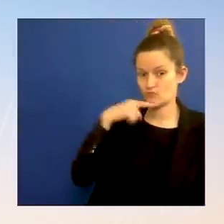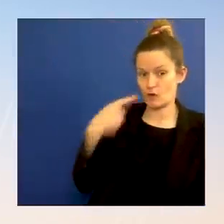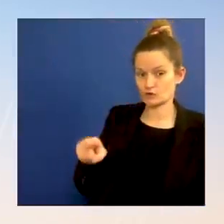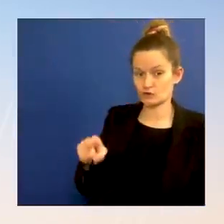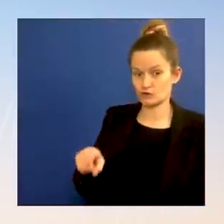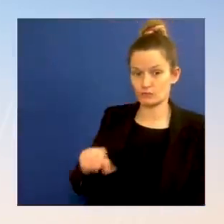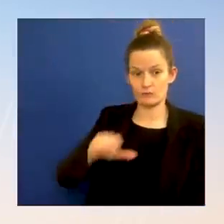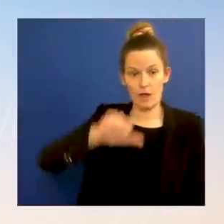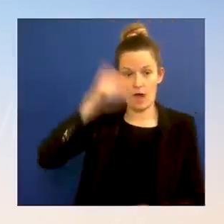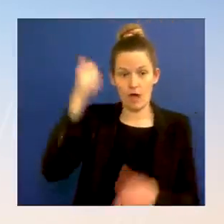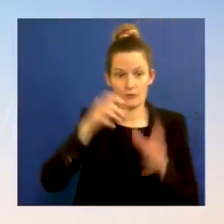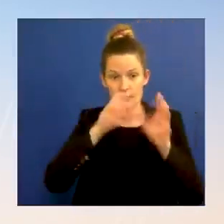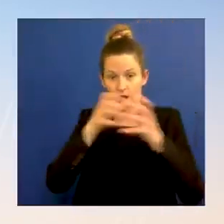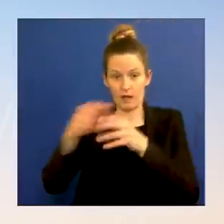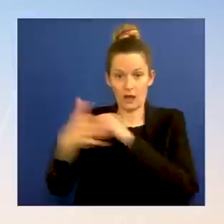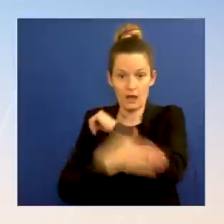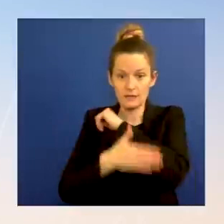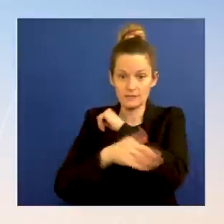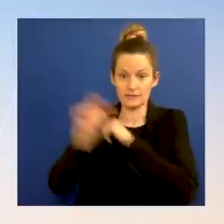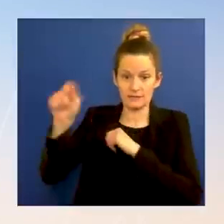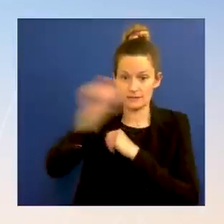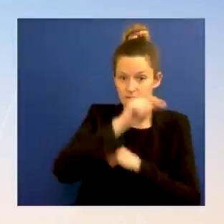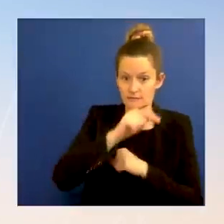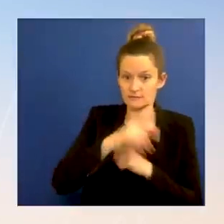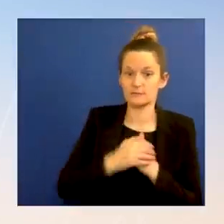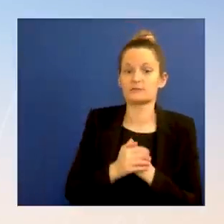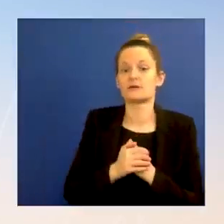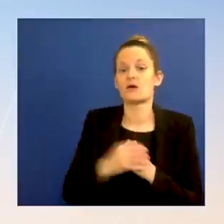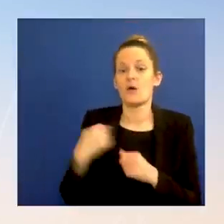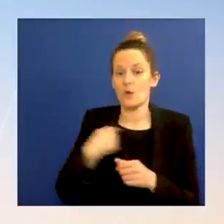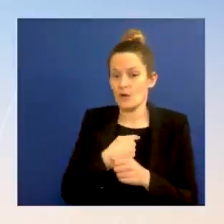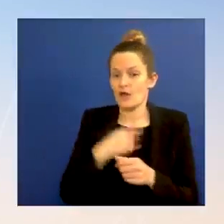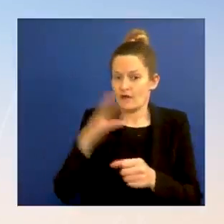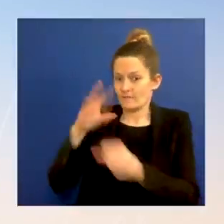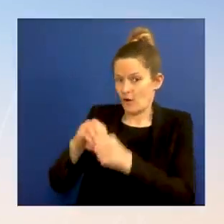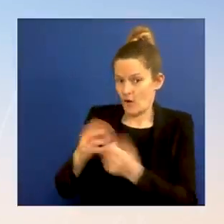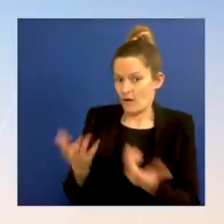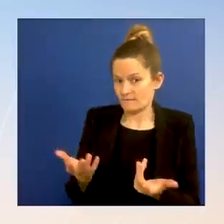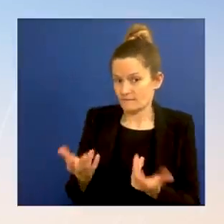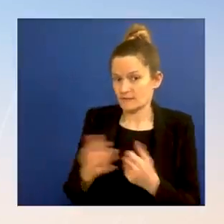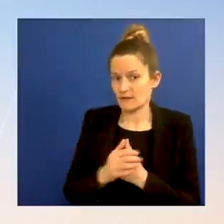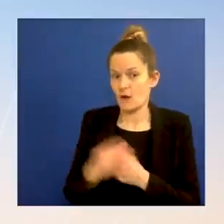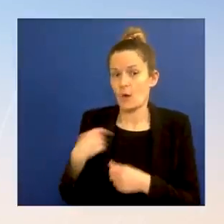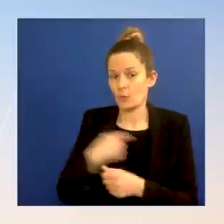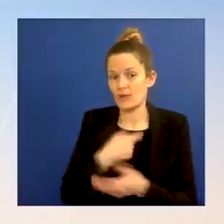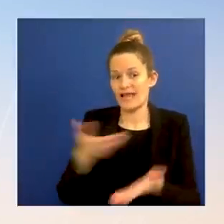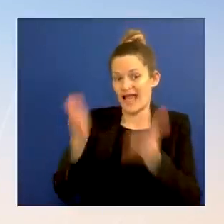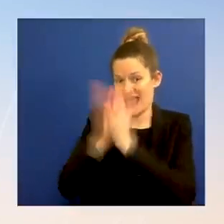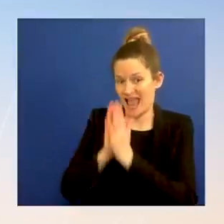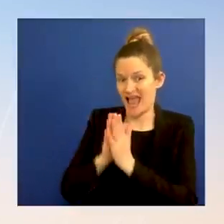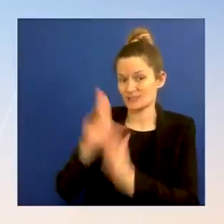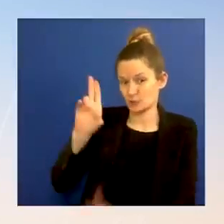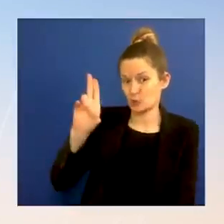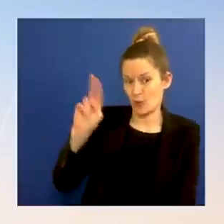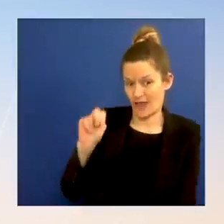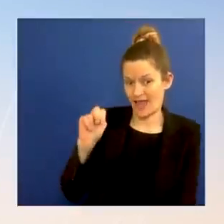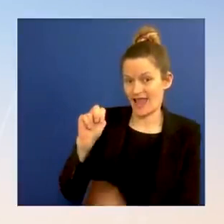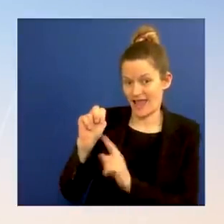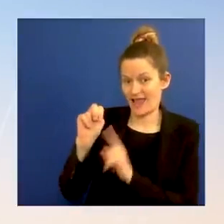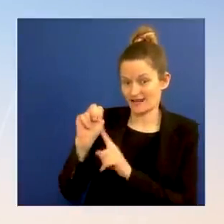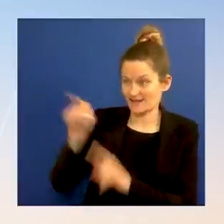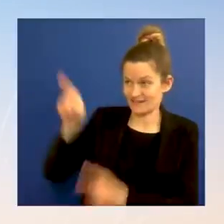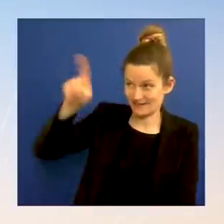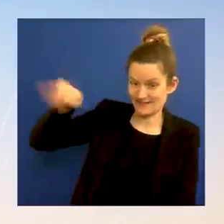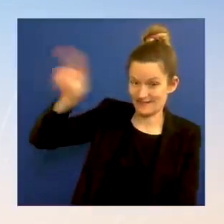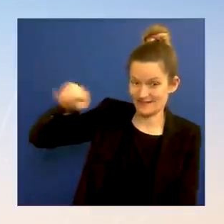part of moving forward a commission through the UN, which is certainly another entity that is looking into this and exploring this question.